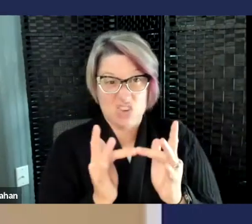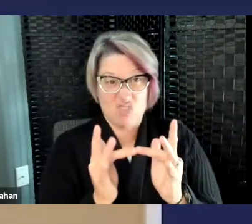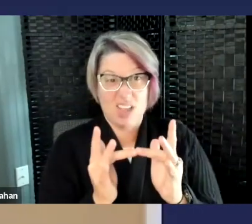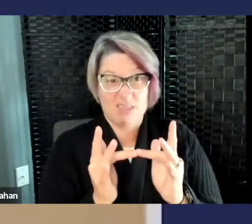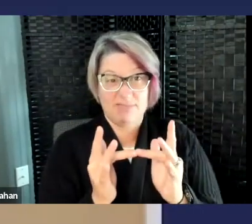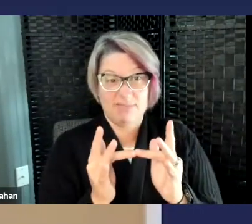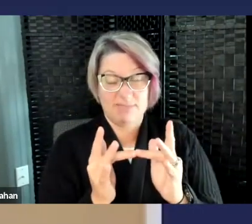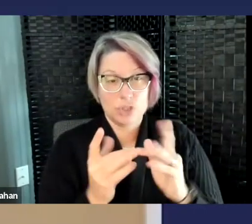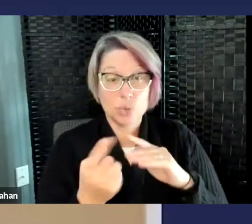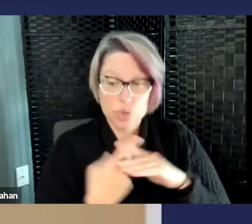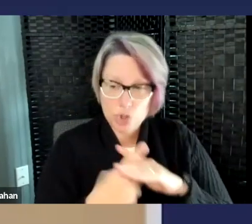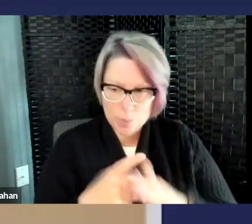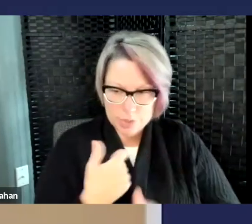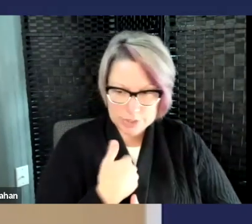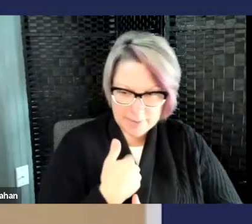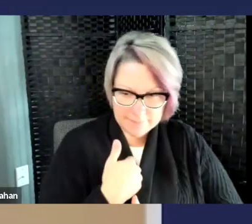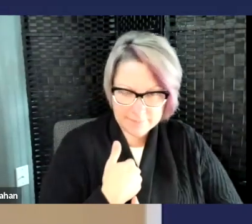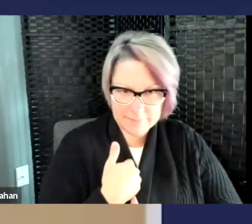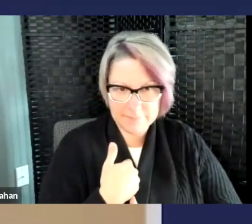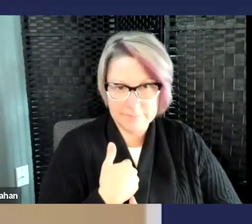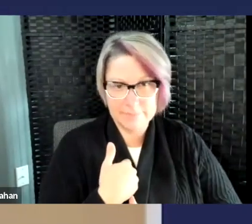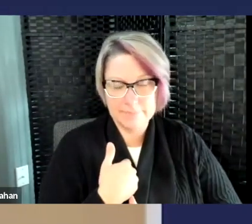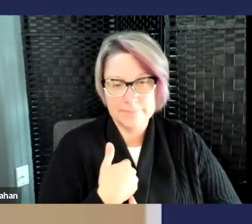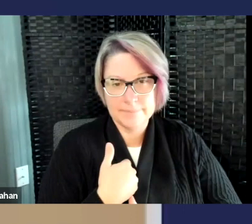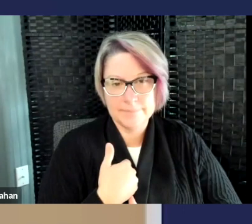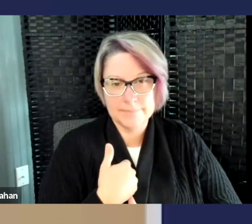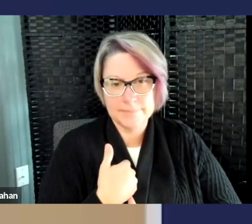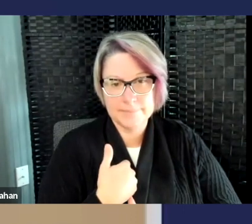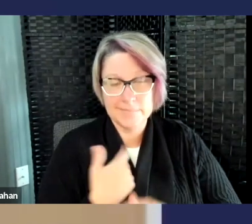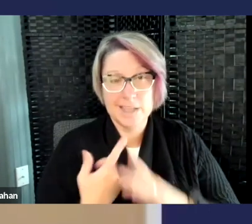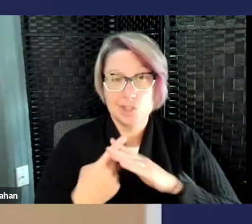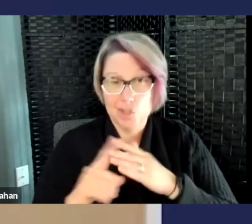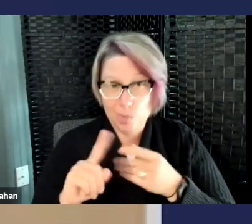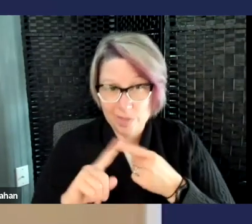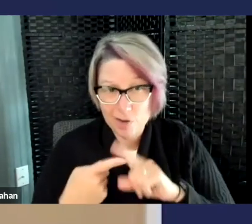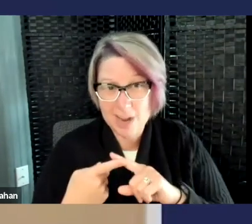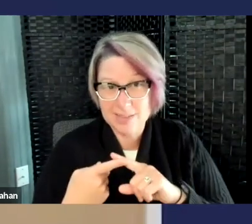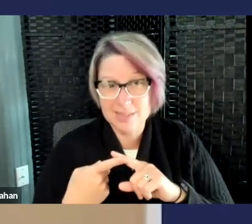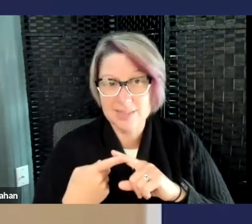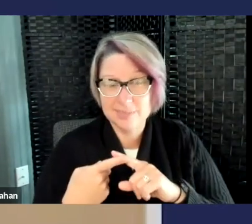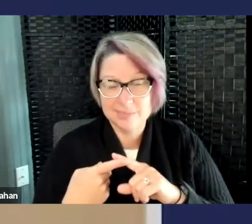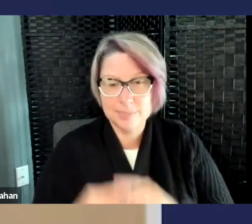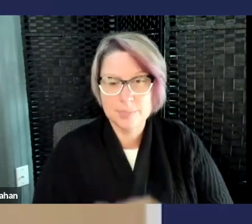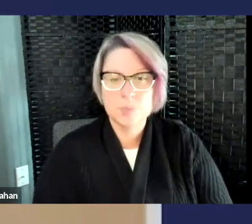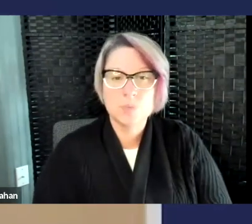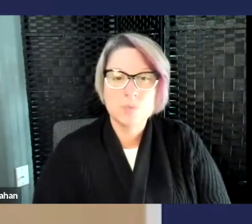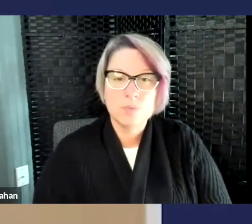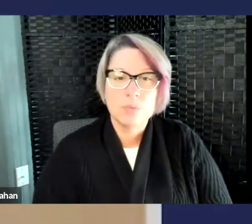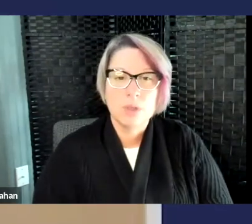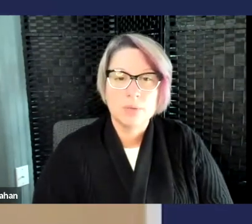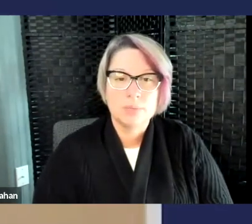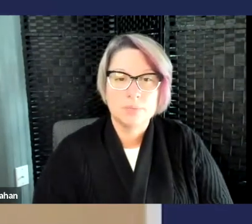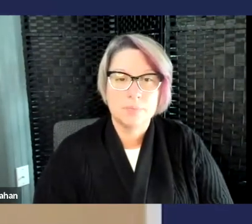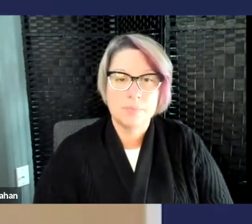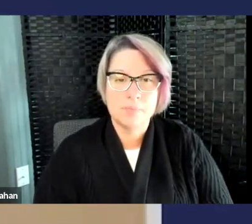do is you start with yourself, and then you start with your friends after that. Okay. I love